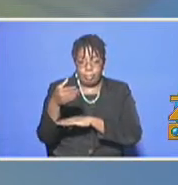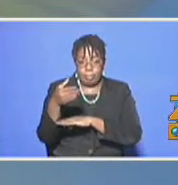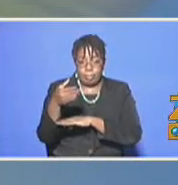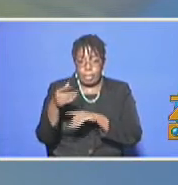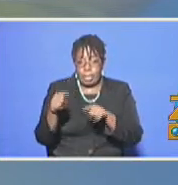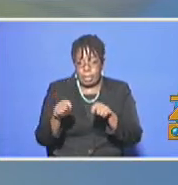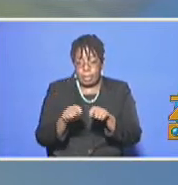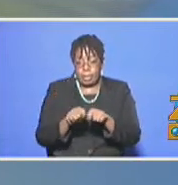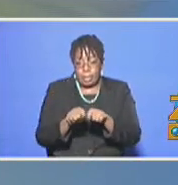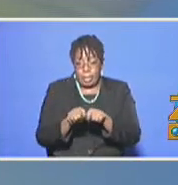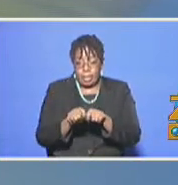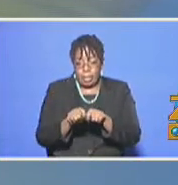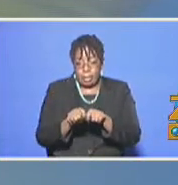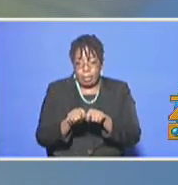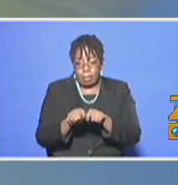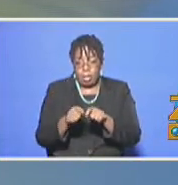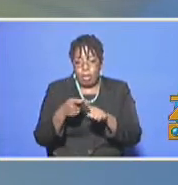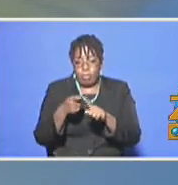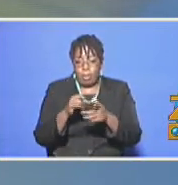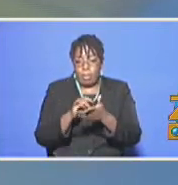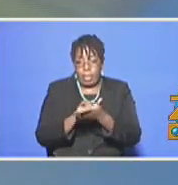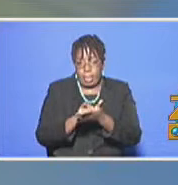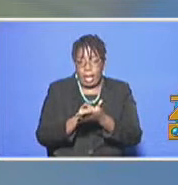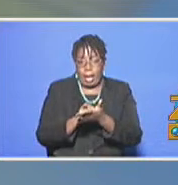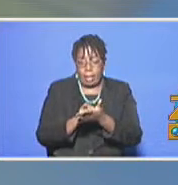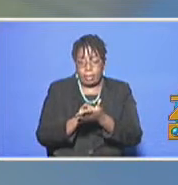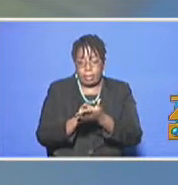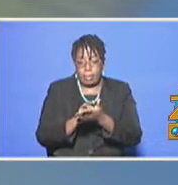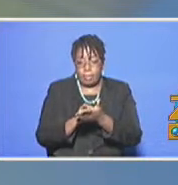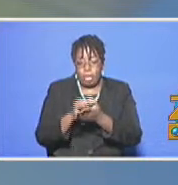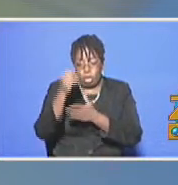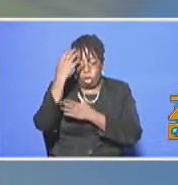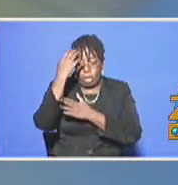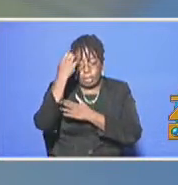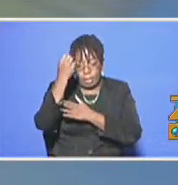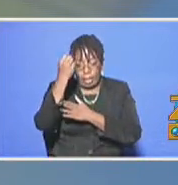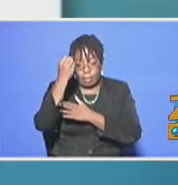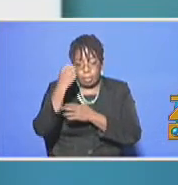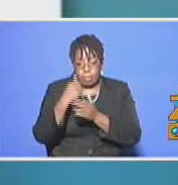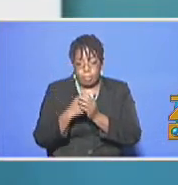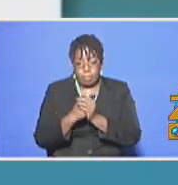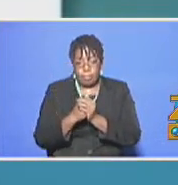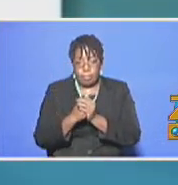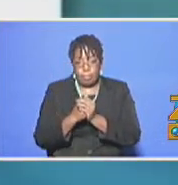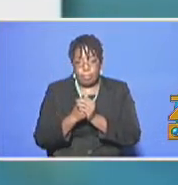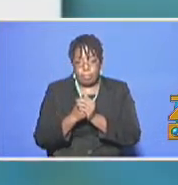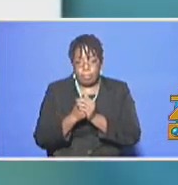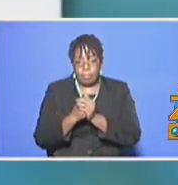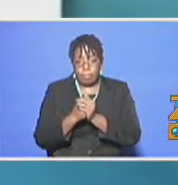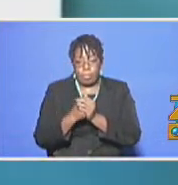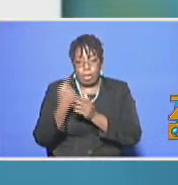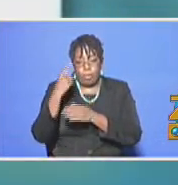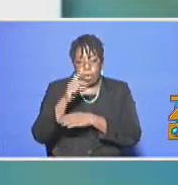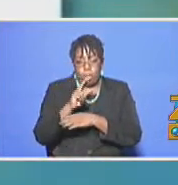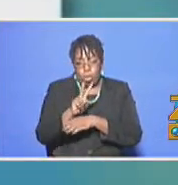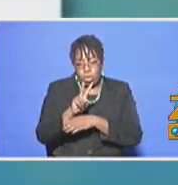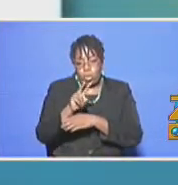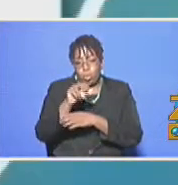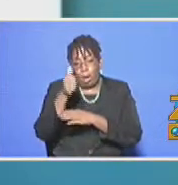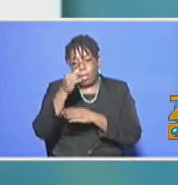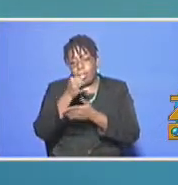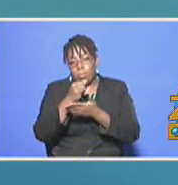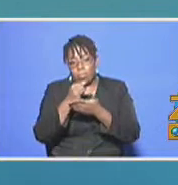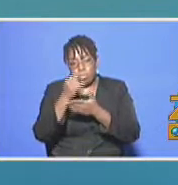sneaker concept. And from that first concept, brought for two other concepts,